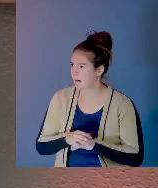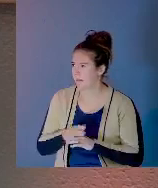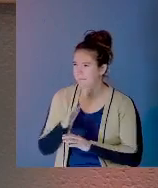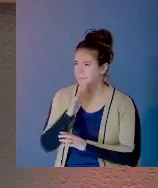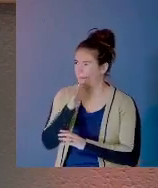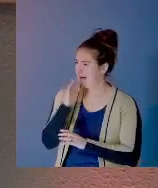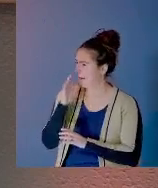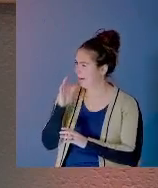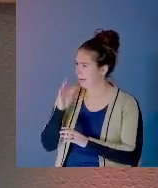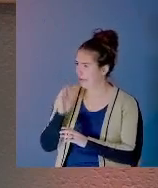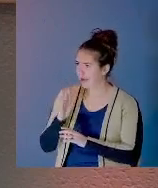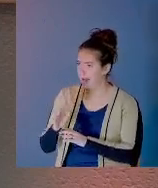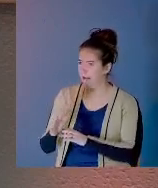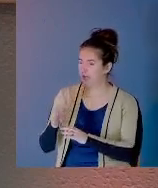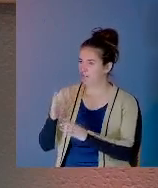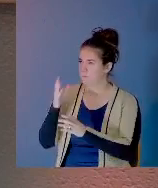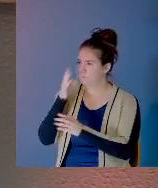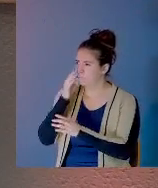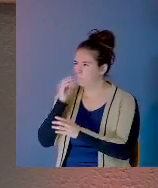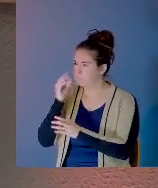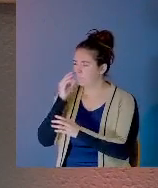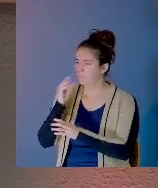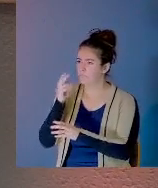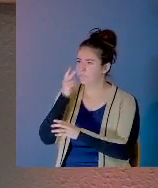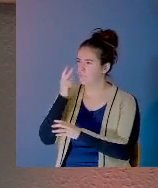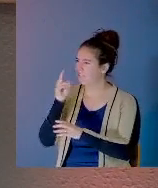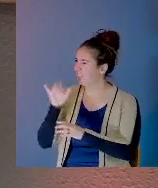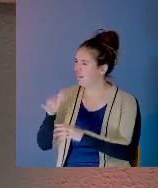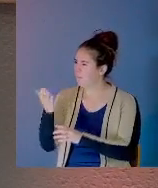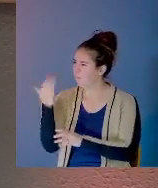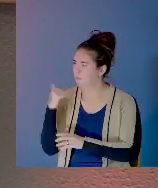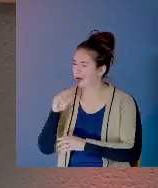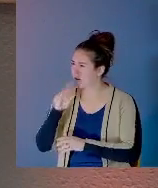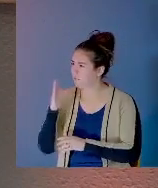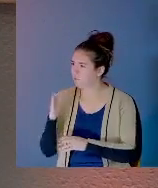life. Mm-hmm. Where it was just,